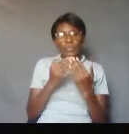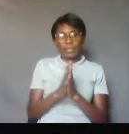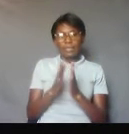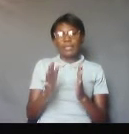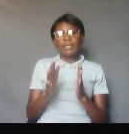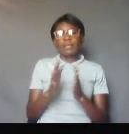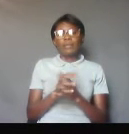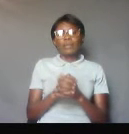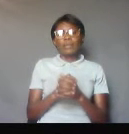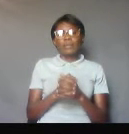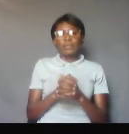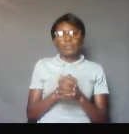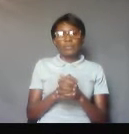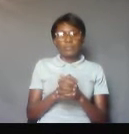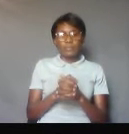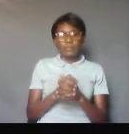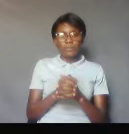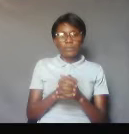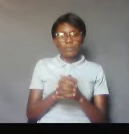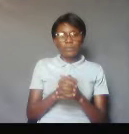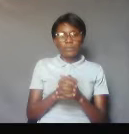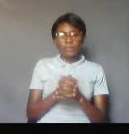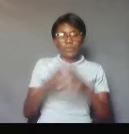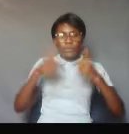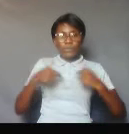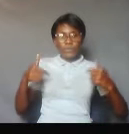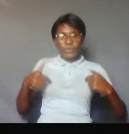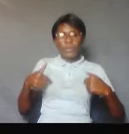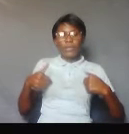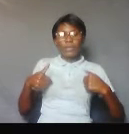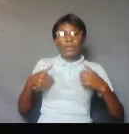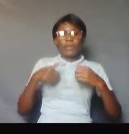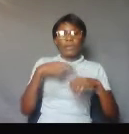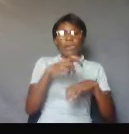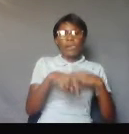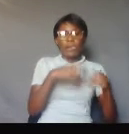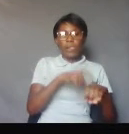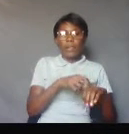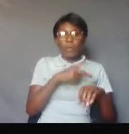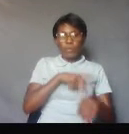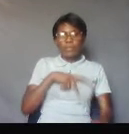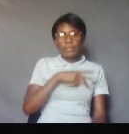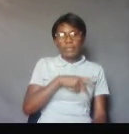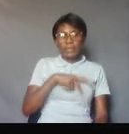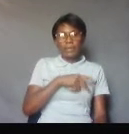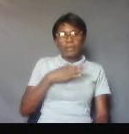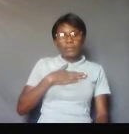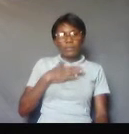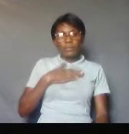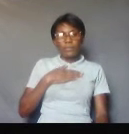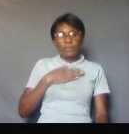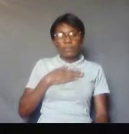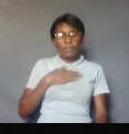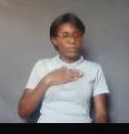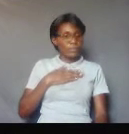colleague, Professor Sarojini Nadar, who's currently based at the University of the Western Cape in the Desmond